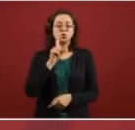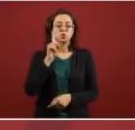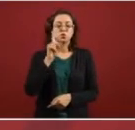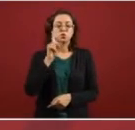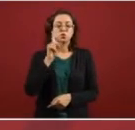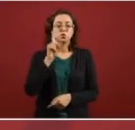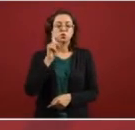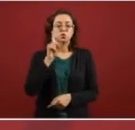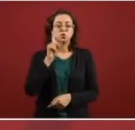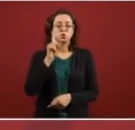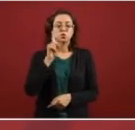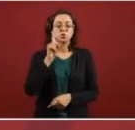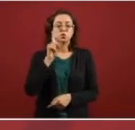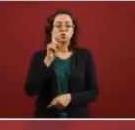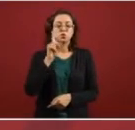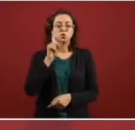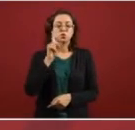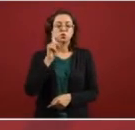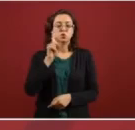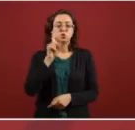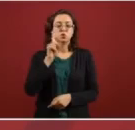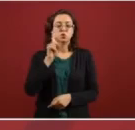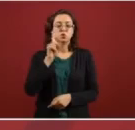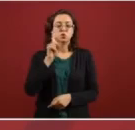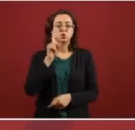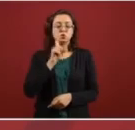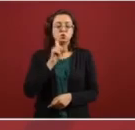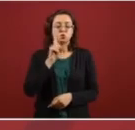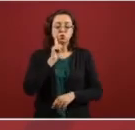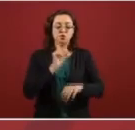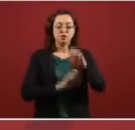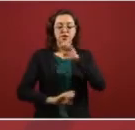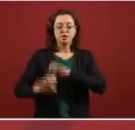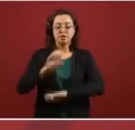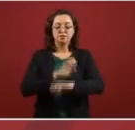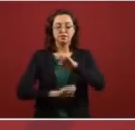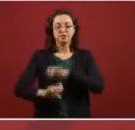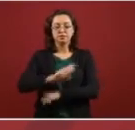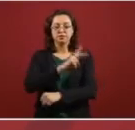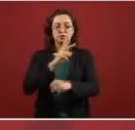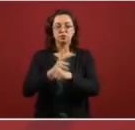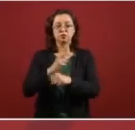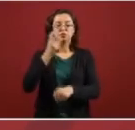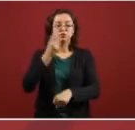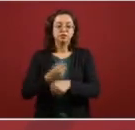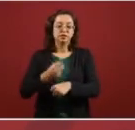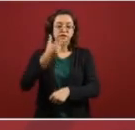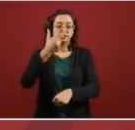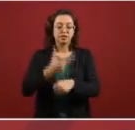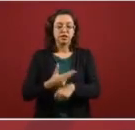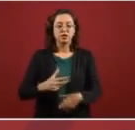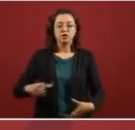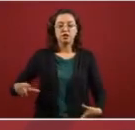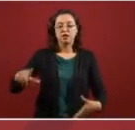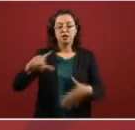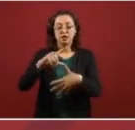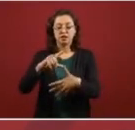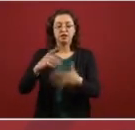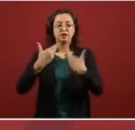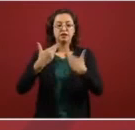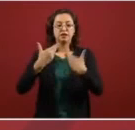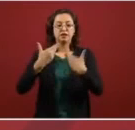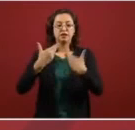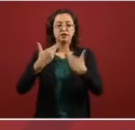Latina, of the subsecretary of Latin America, y del de la voz, finalmente el comando de la Fuerza